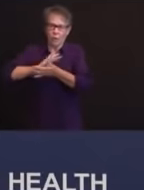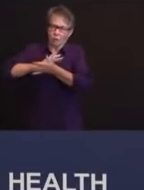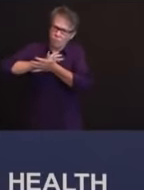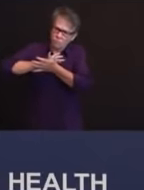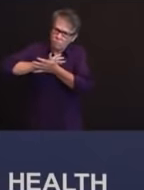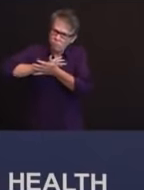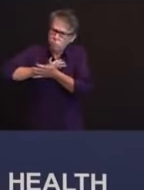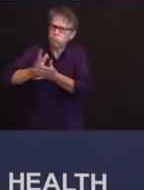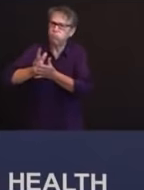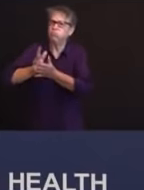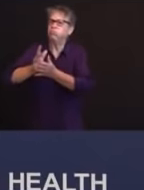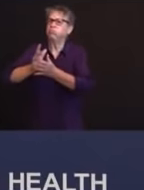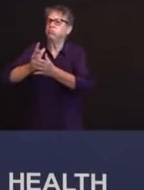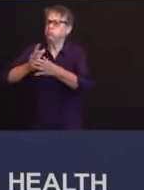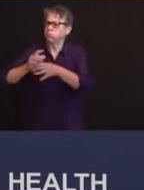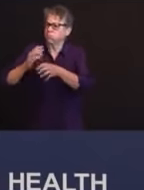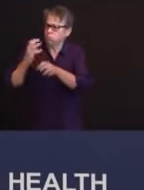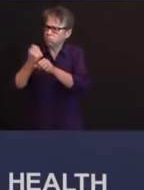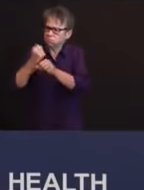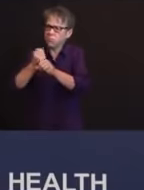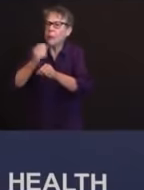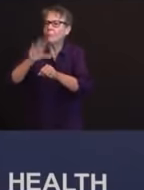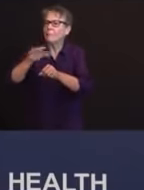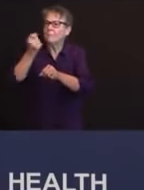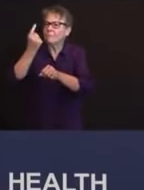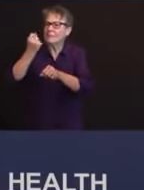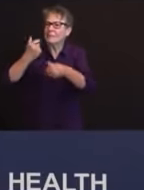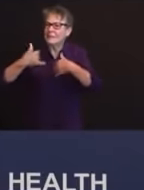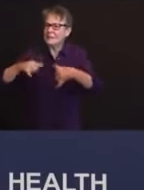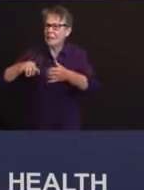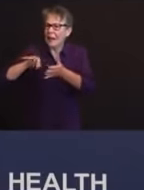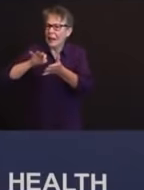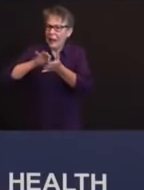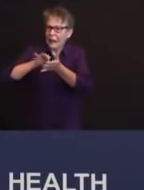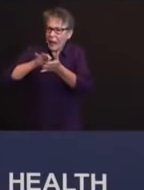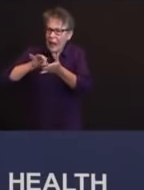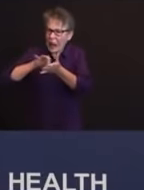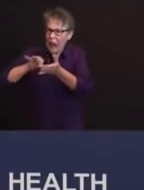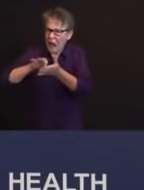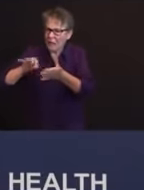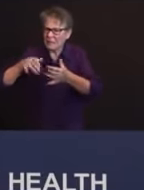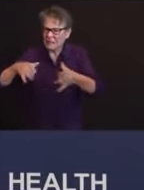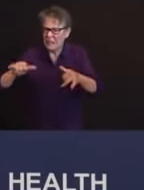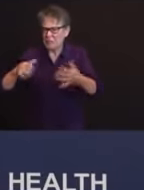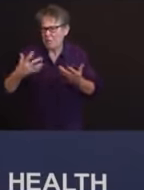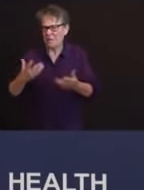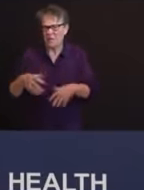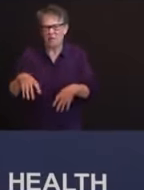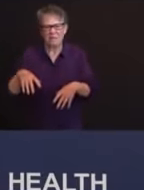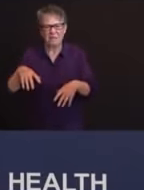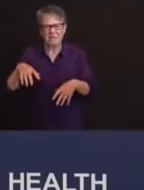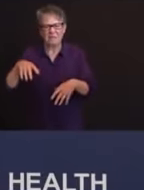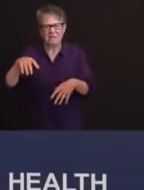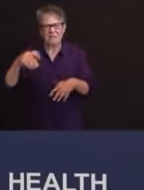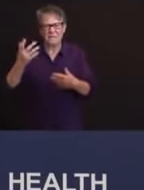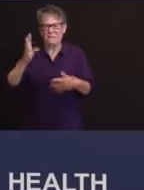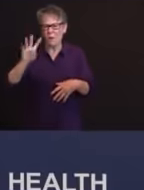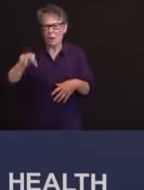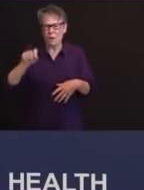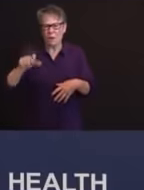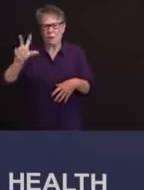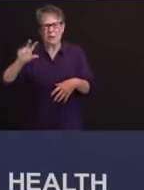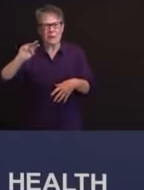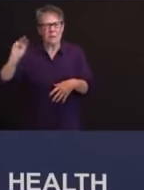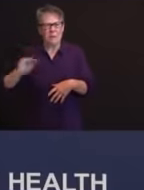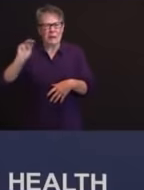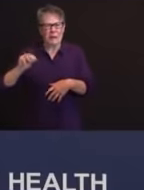counted, we know at this point that well more than 4.3 million New Jerseyans voted, shattering the record for most votes